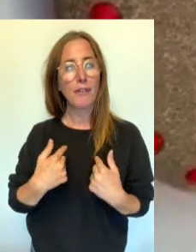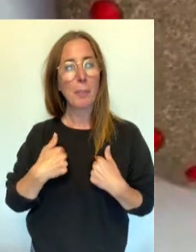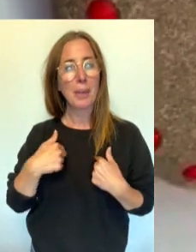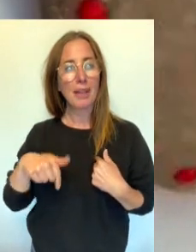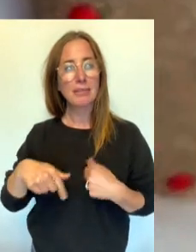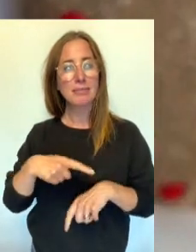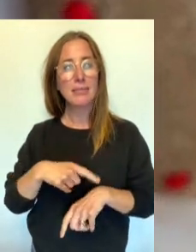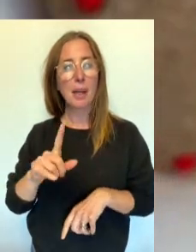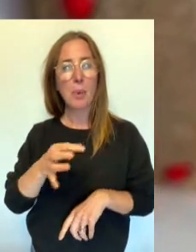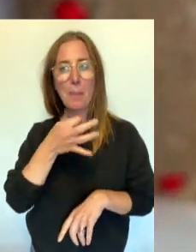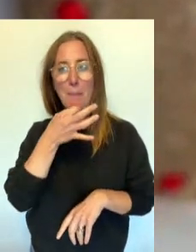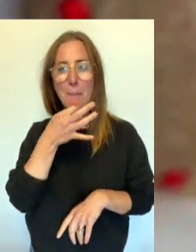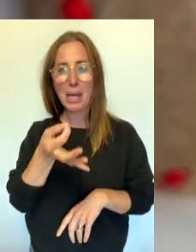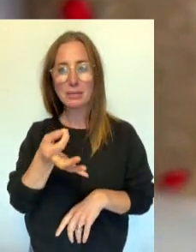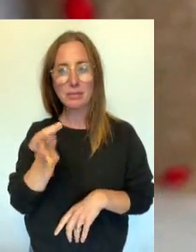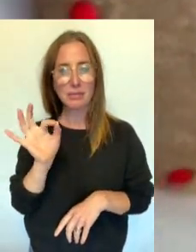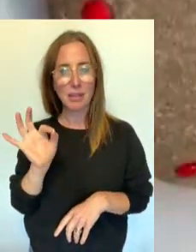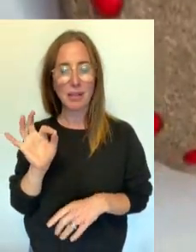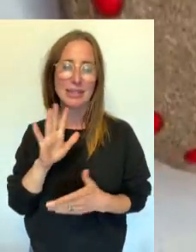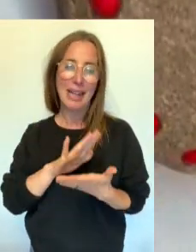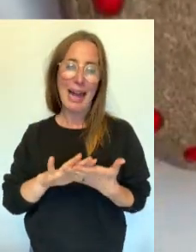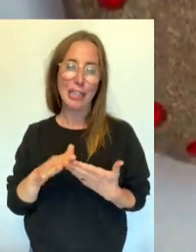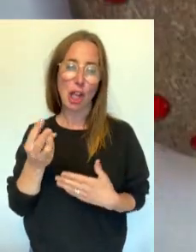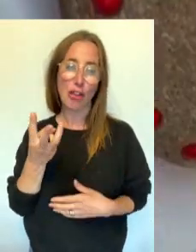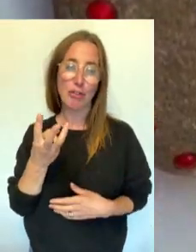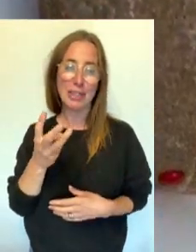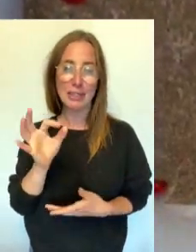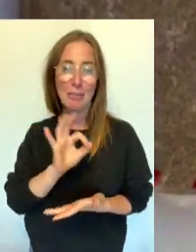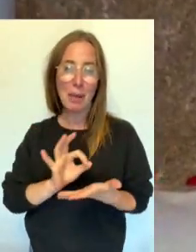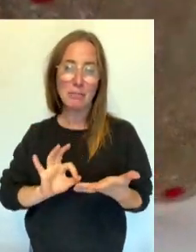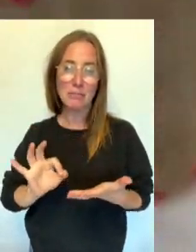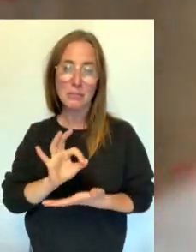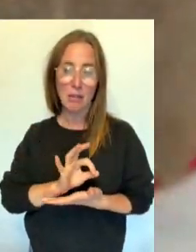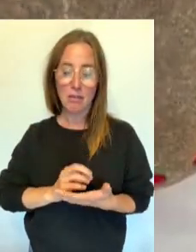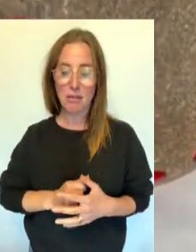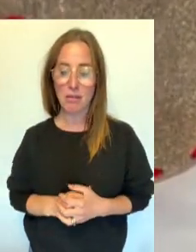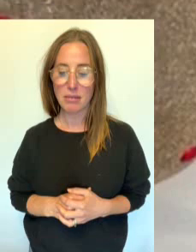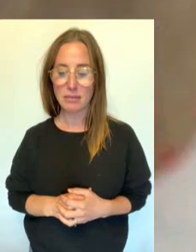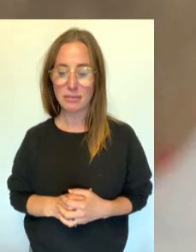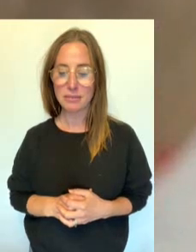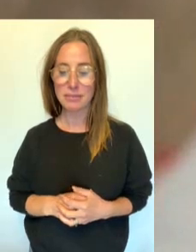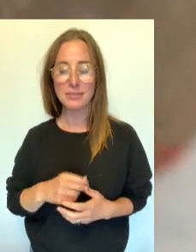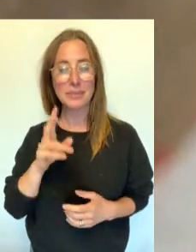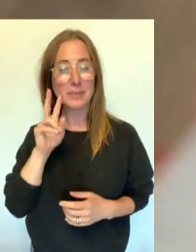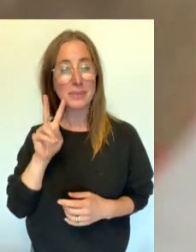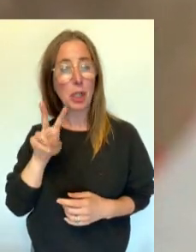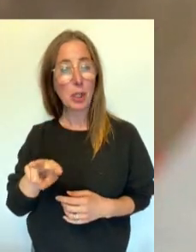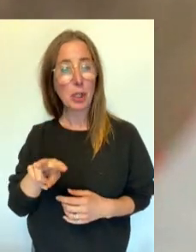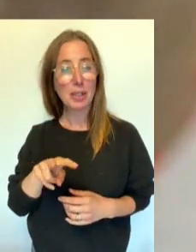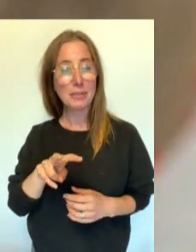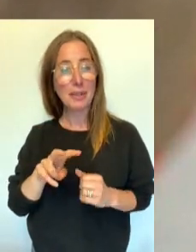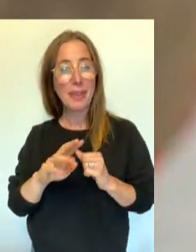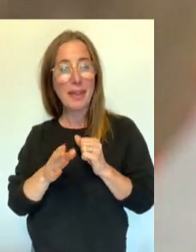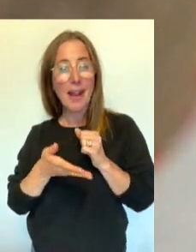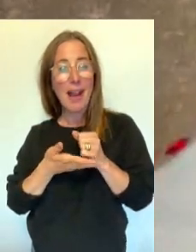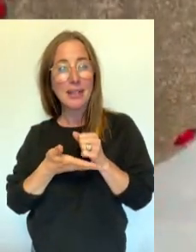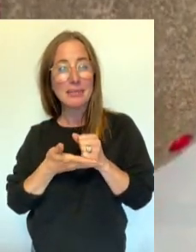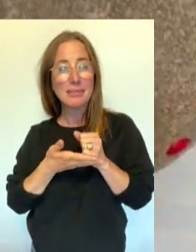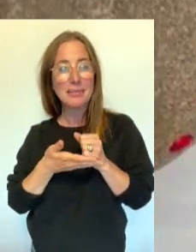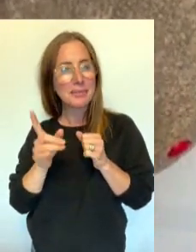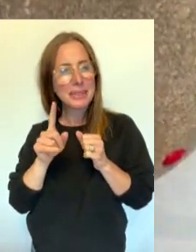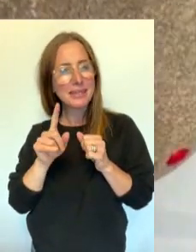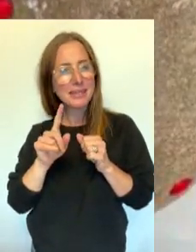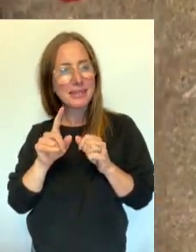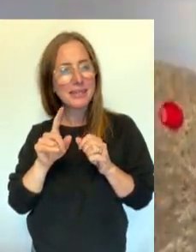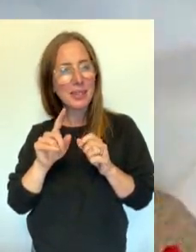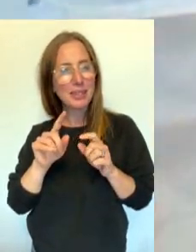that's not very clear. H3 pencil. And I just like the fact that the end of this is slightly different shape. So